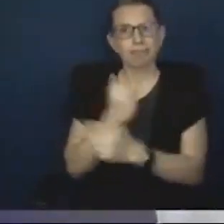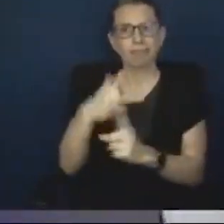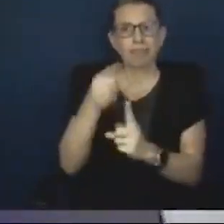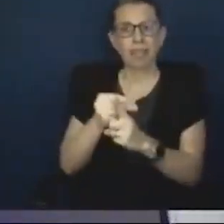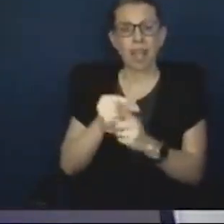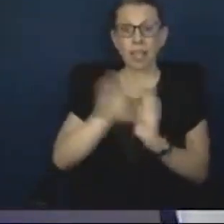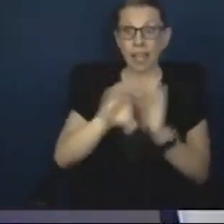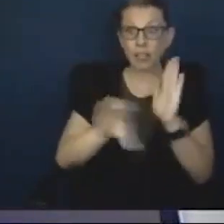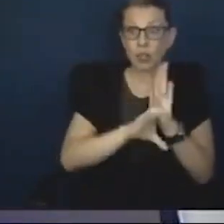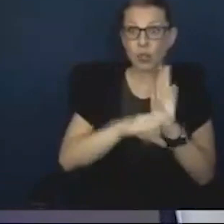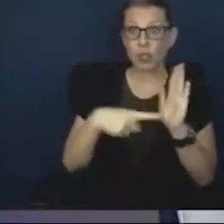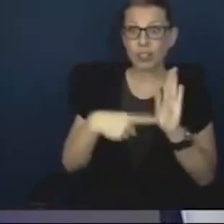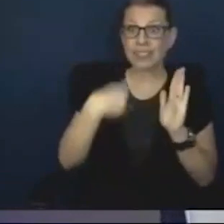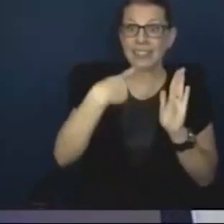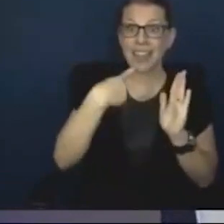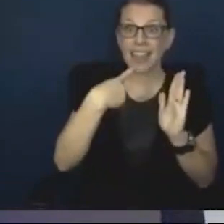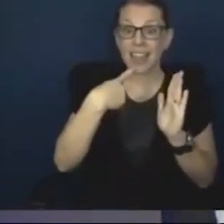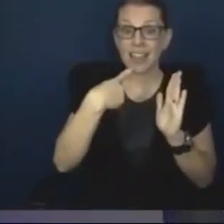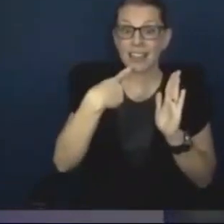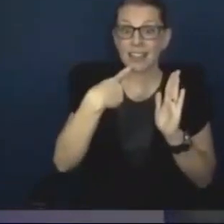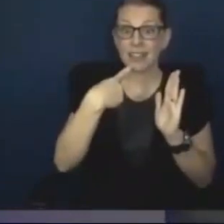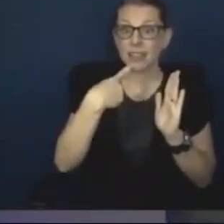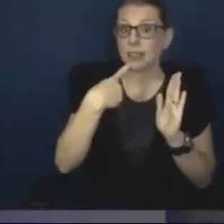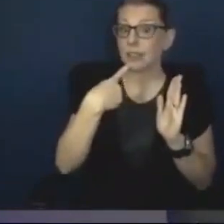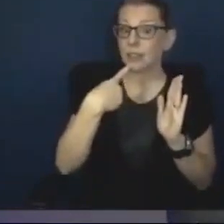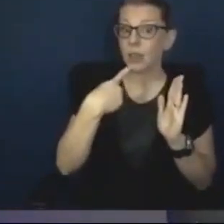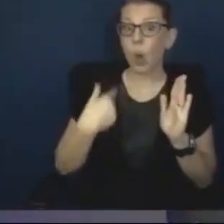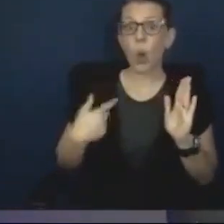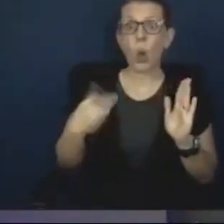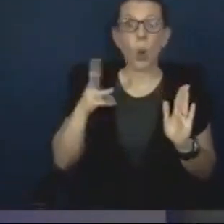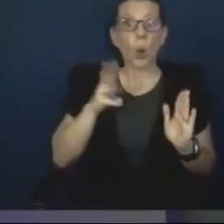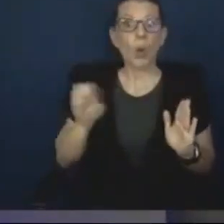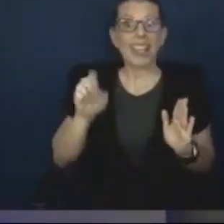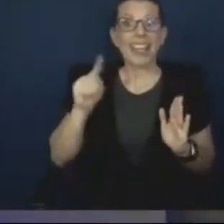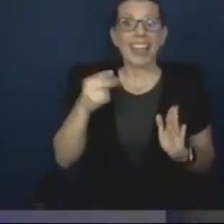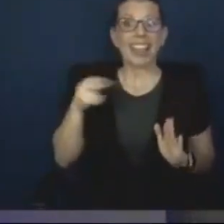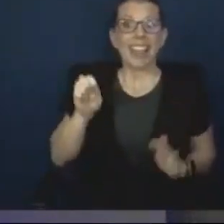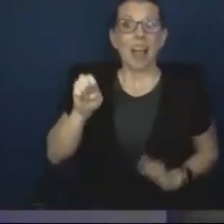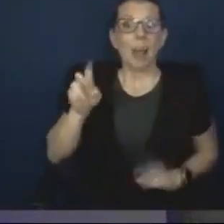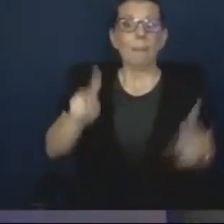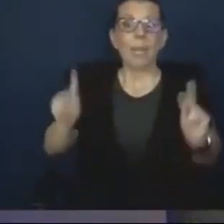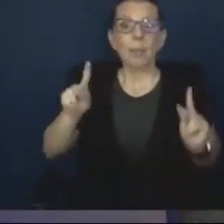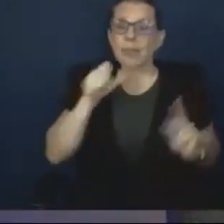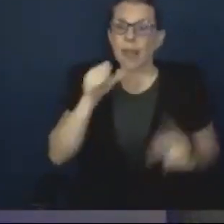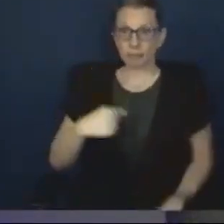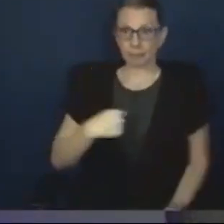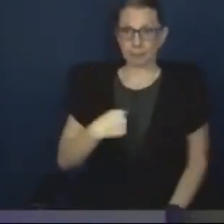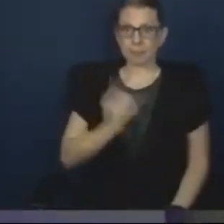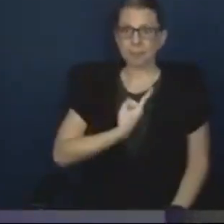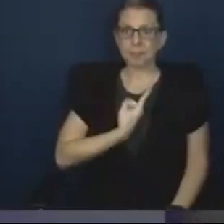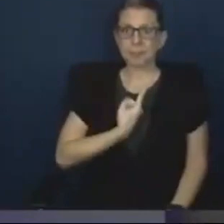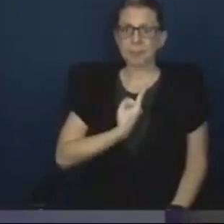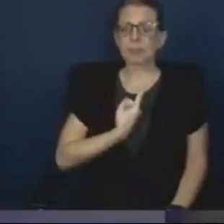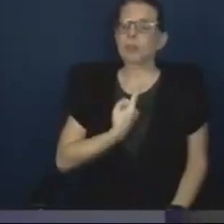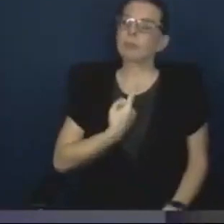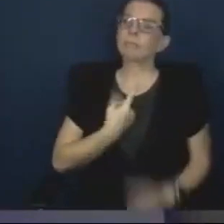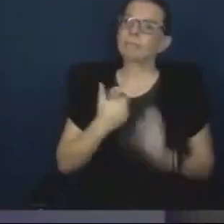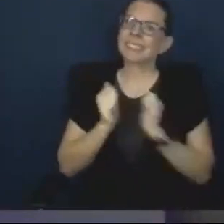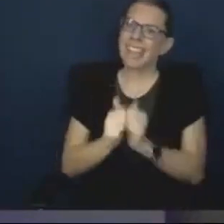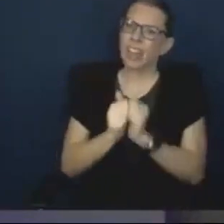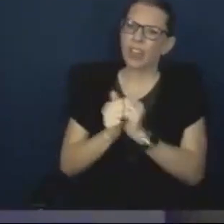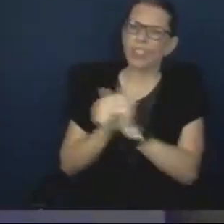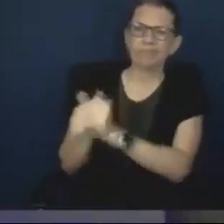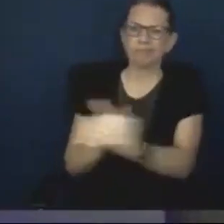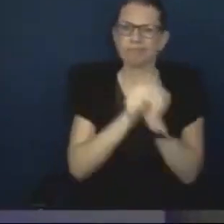the preamble says, we the people of the United States, not I the one. We're in this together. We can conquer it